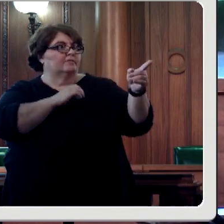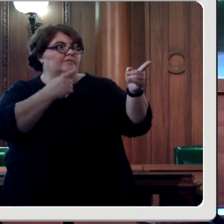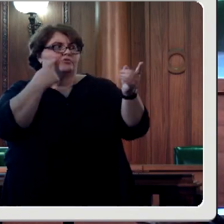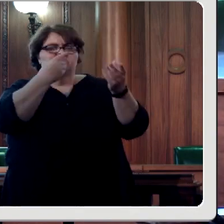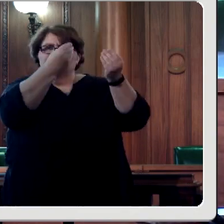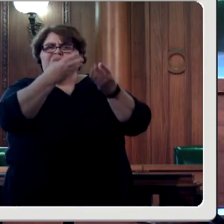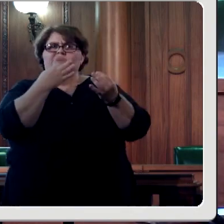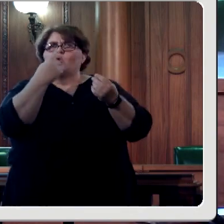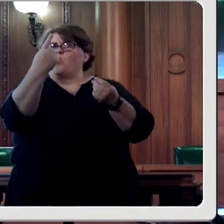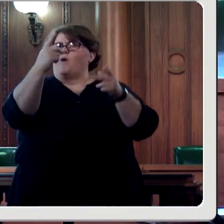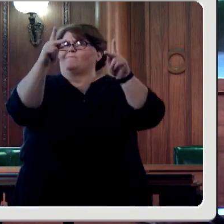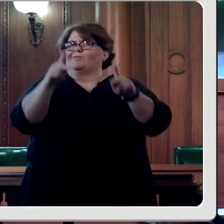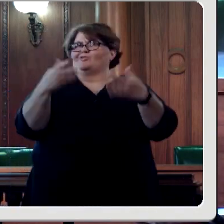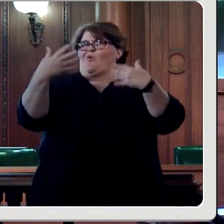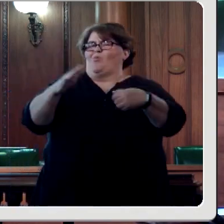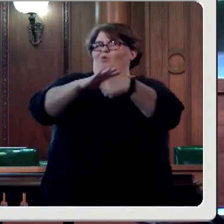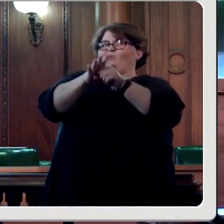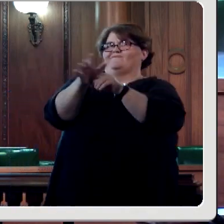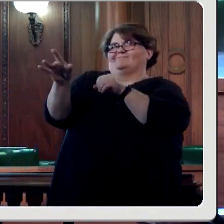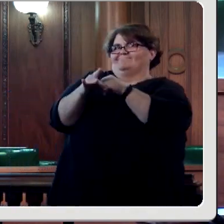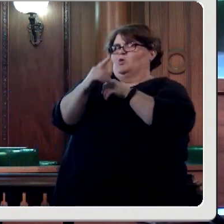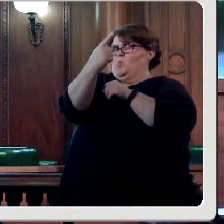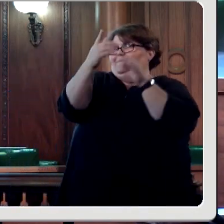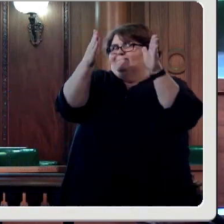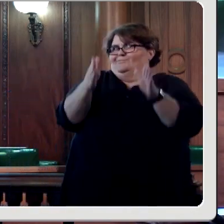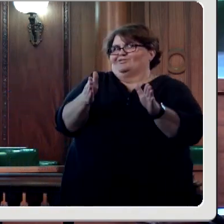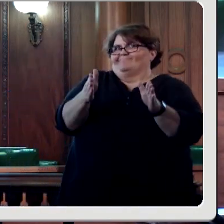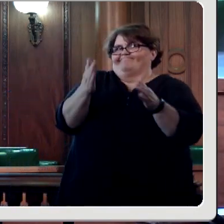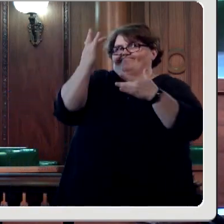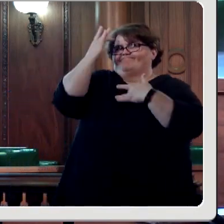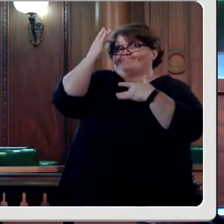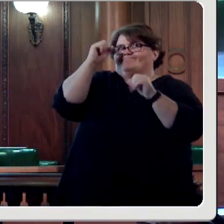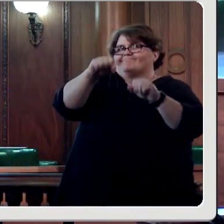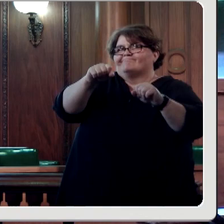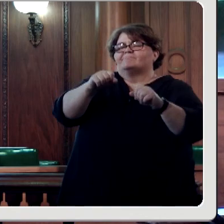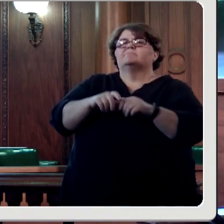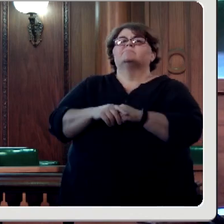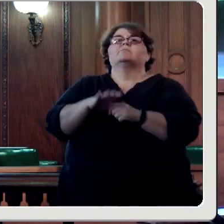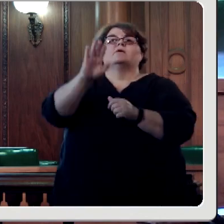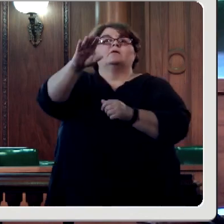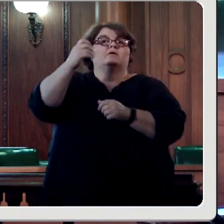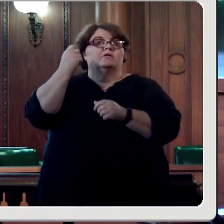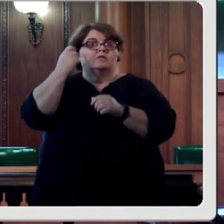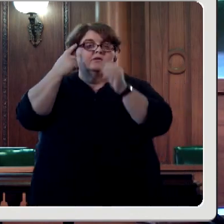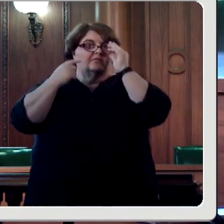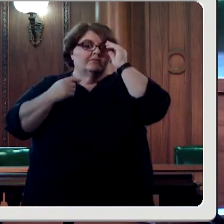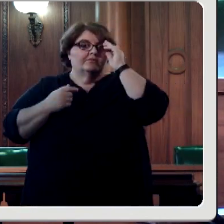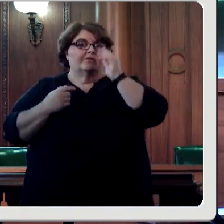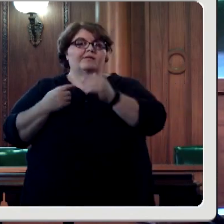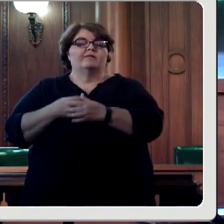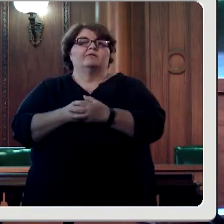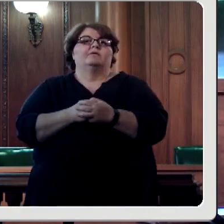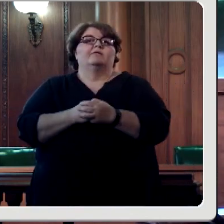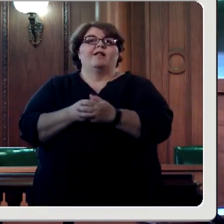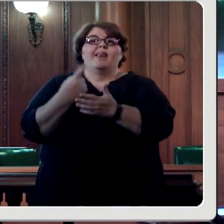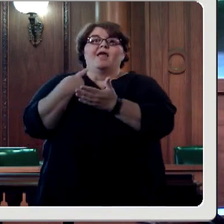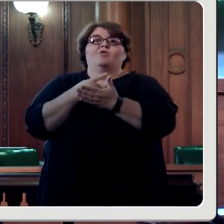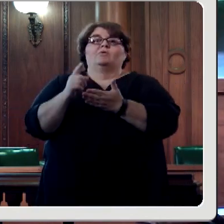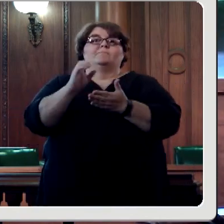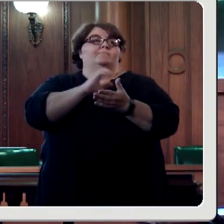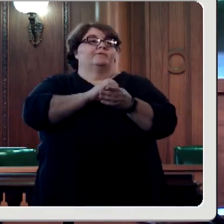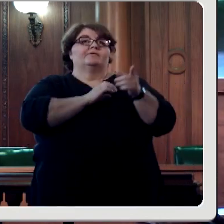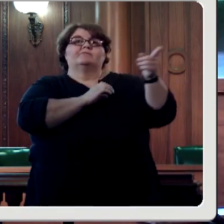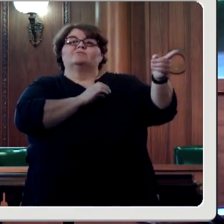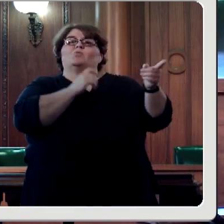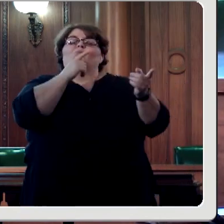COVID-19. Good news, our academy started yesterday. 34 from Springfield, 4 from West Side we're helping out, and